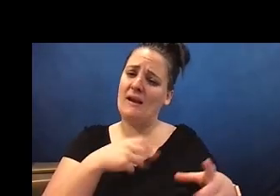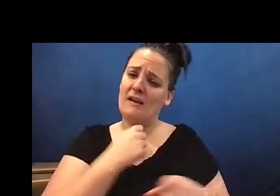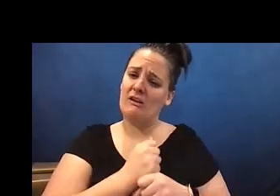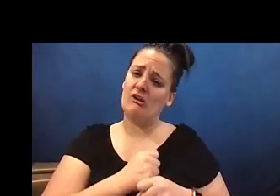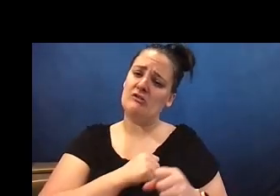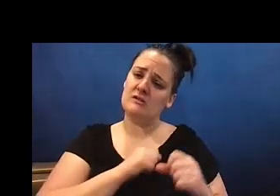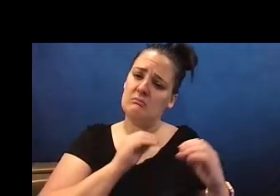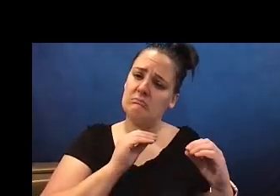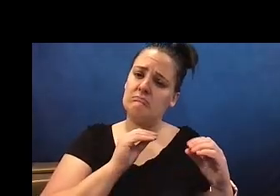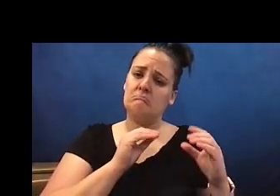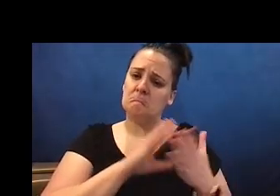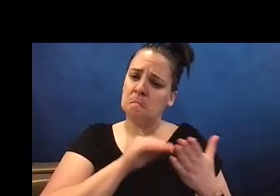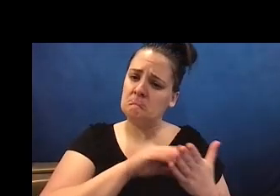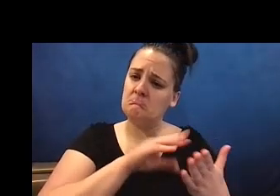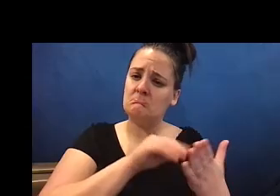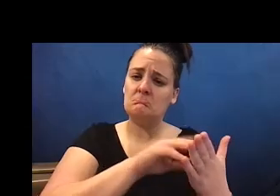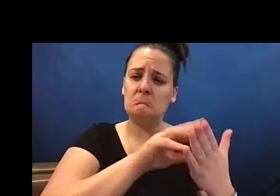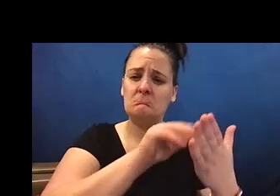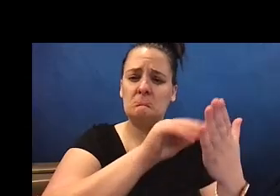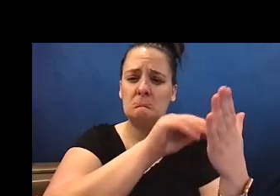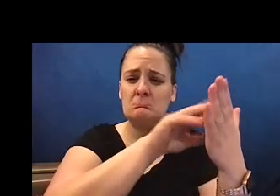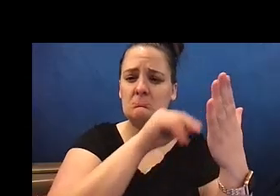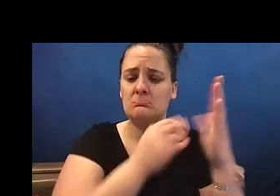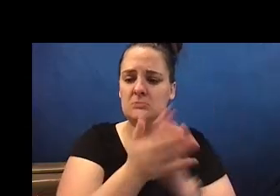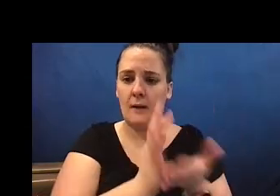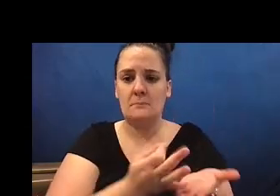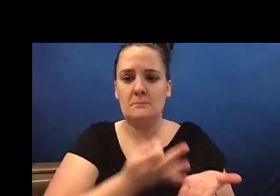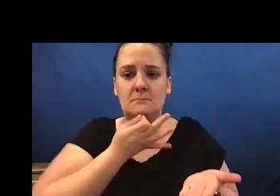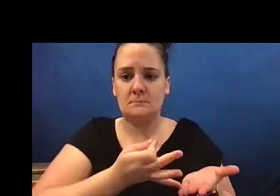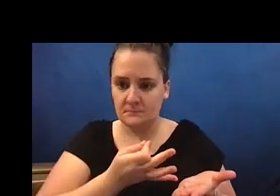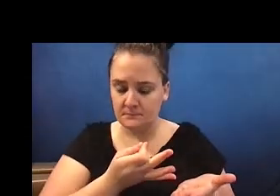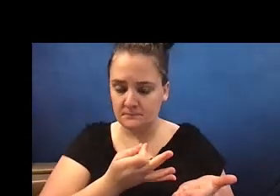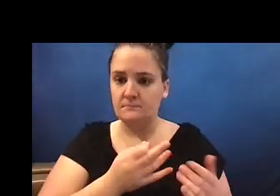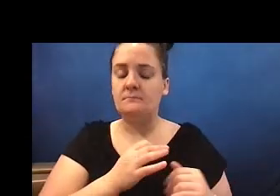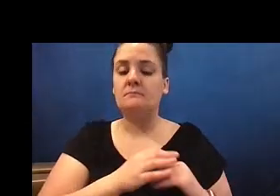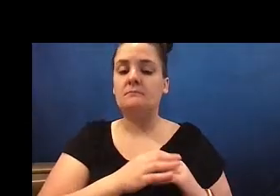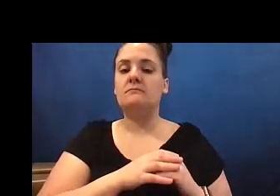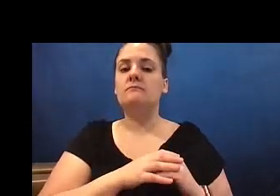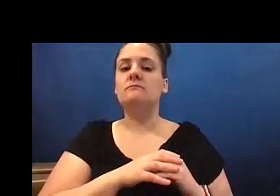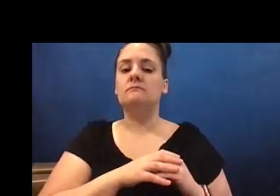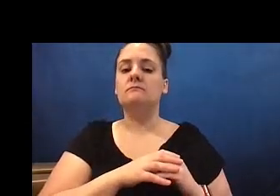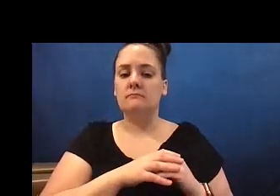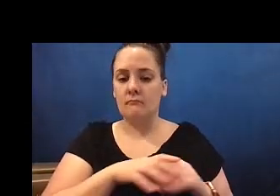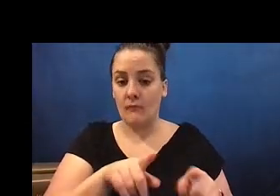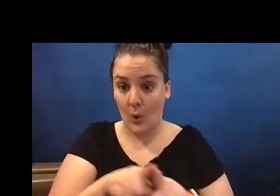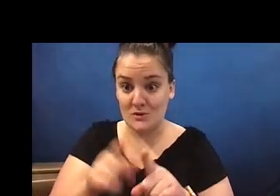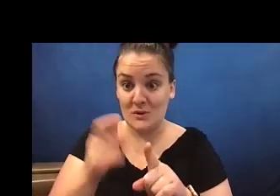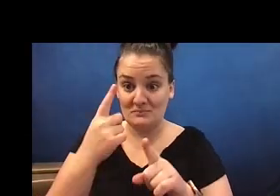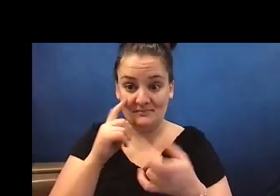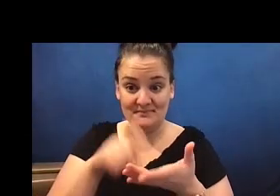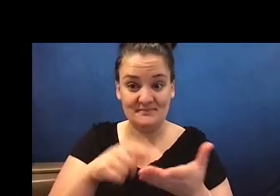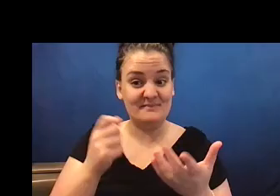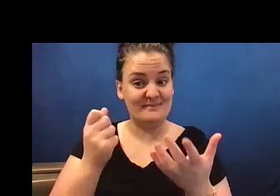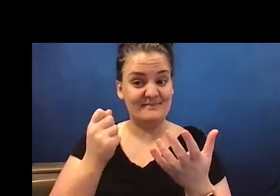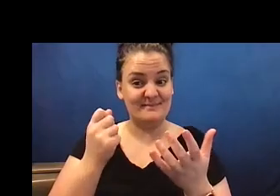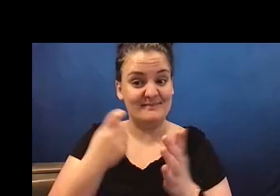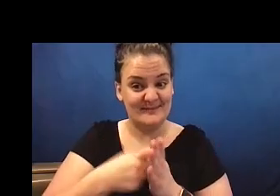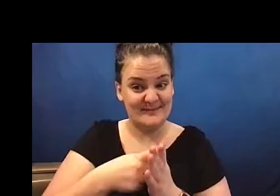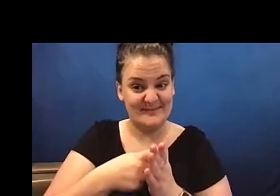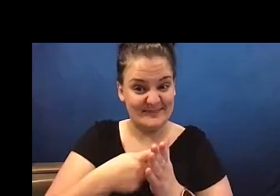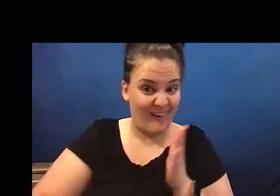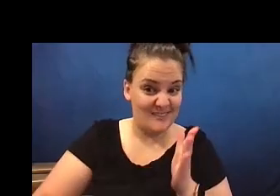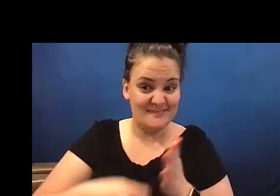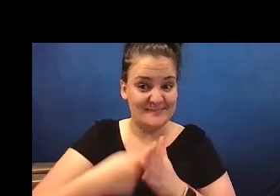and dollars to get to this level of expertise. But it's also a huge expense line. And you saw, thank you, Kim, for sharing